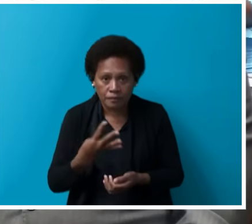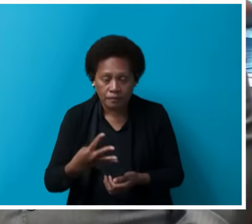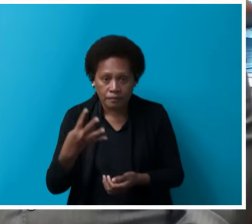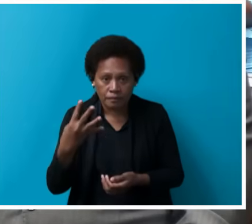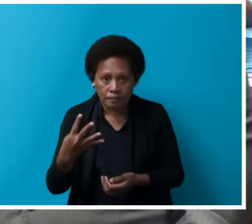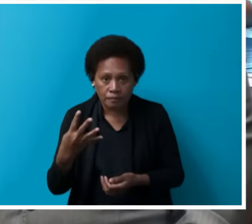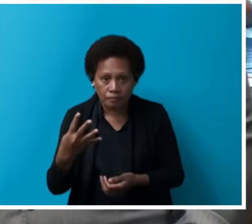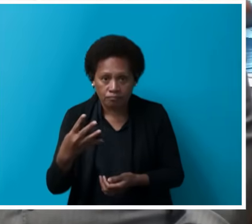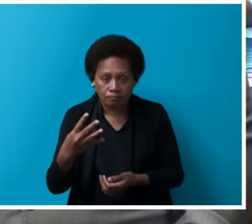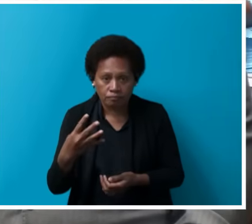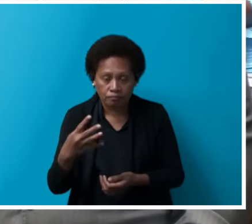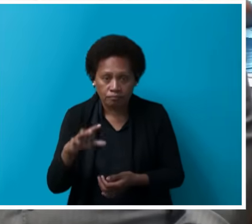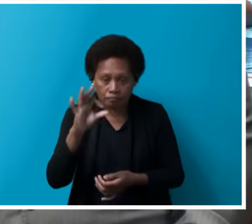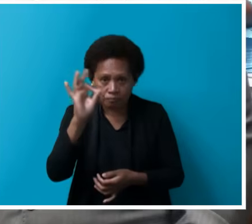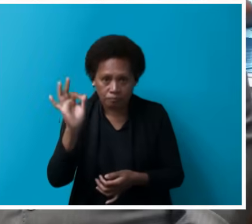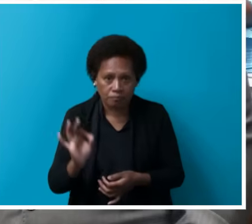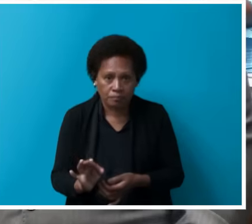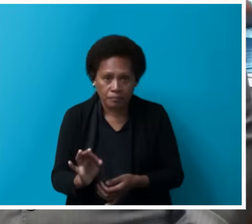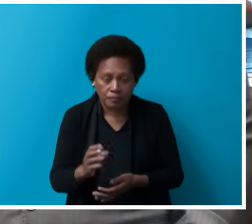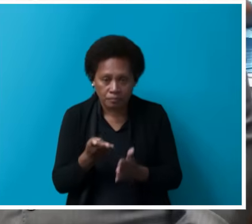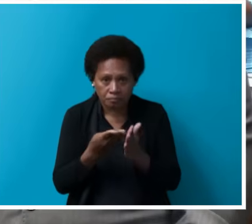99.6% of tax revenue budget target.